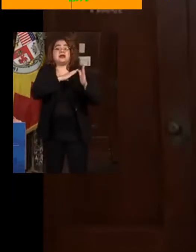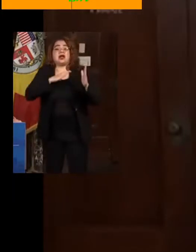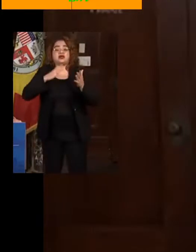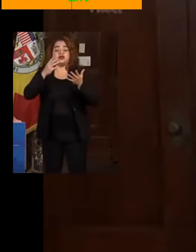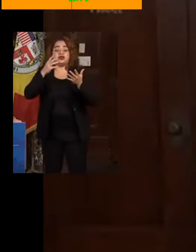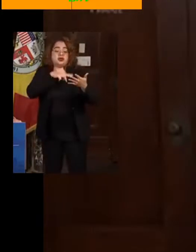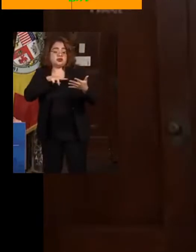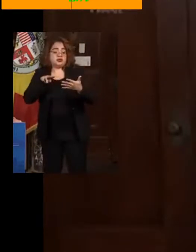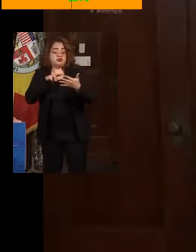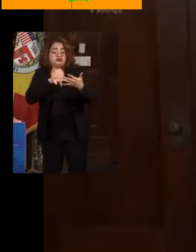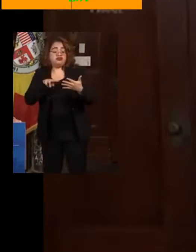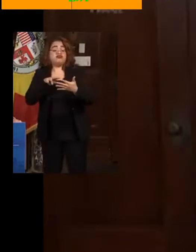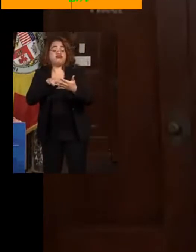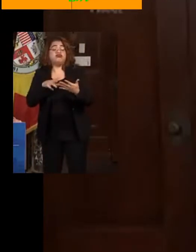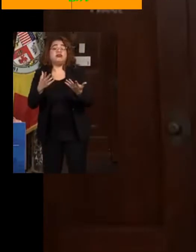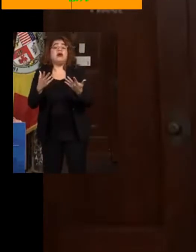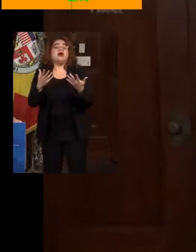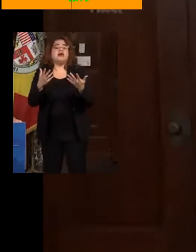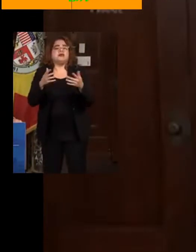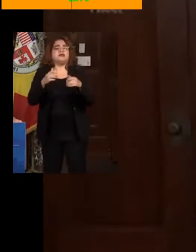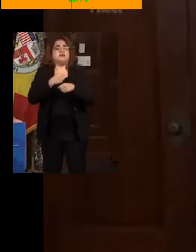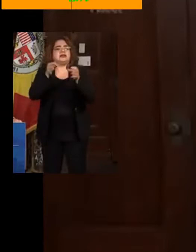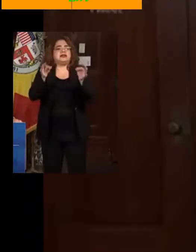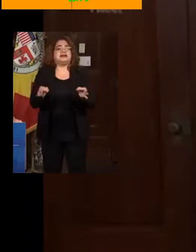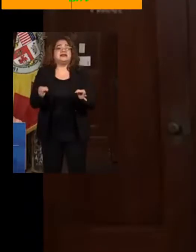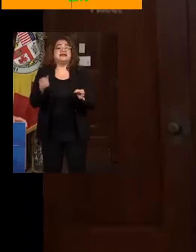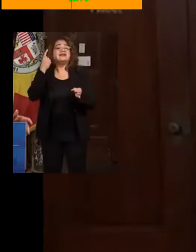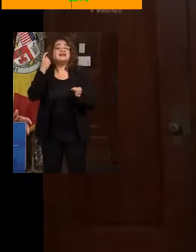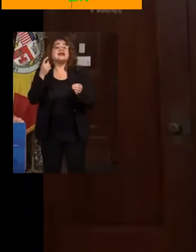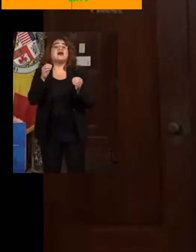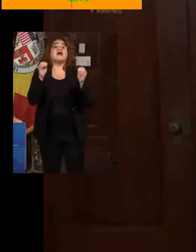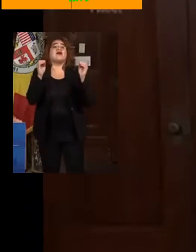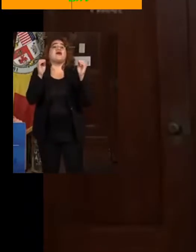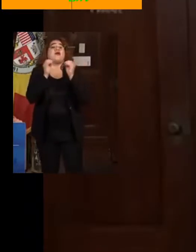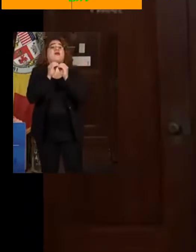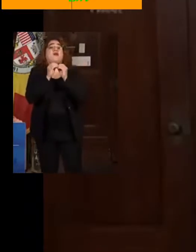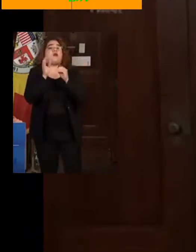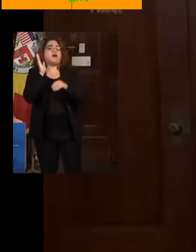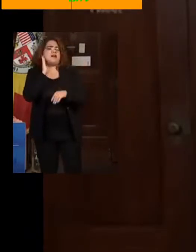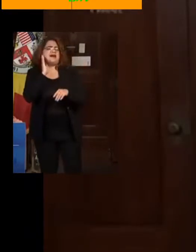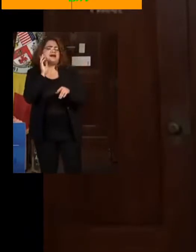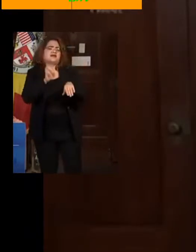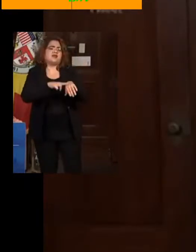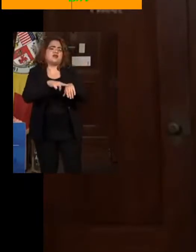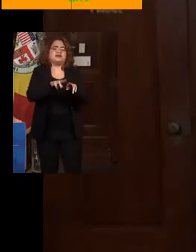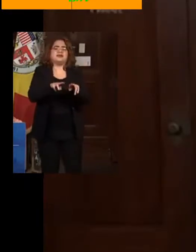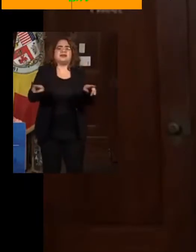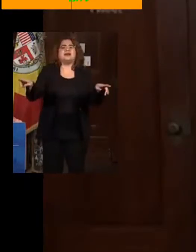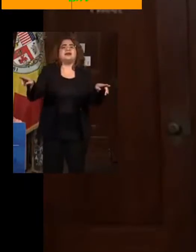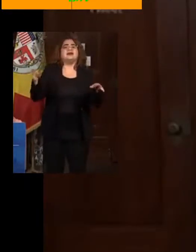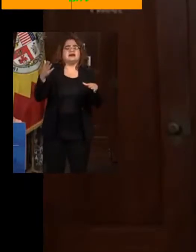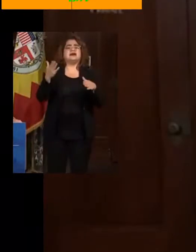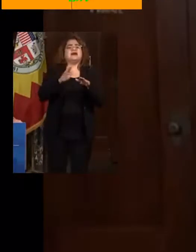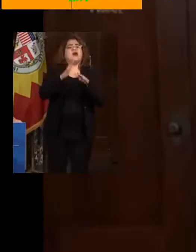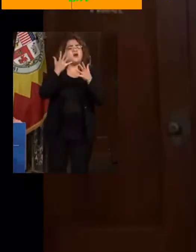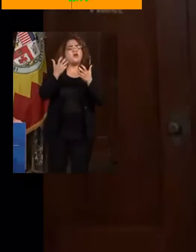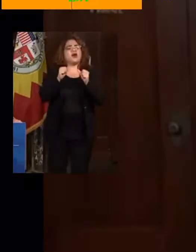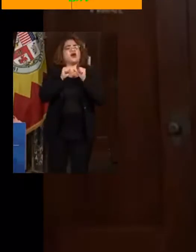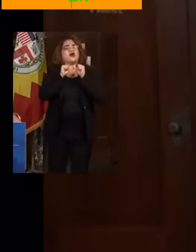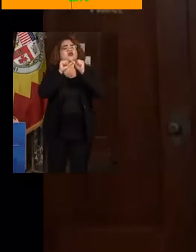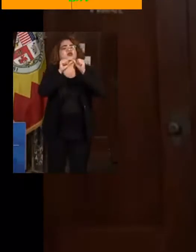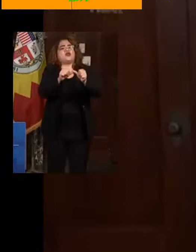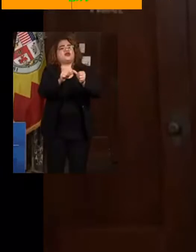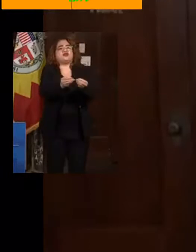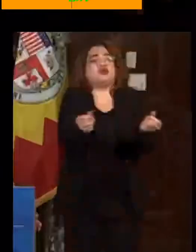beds, the better in general, and the more quickly we can get them, as long as it doesn't come at the expense of making sure we get those long-term solutions.